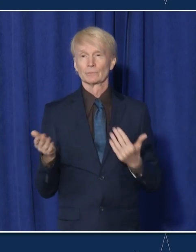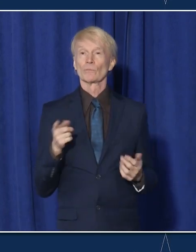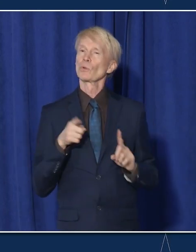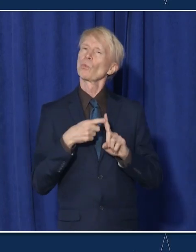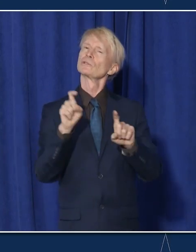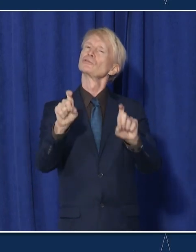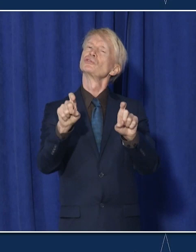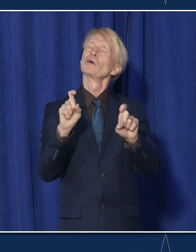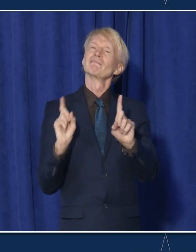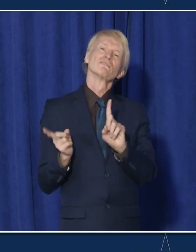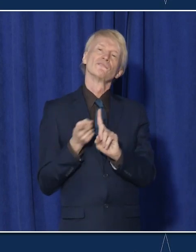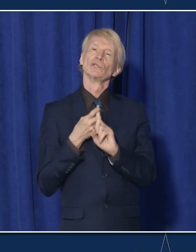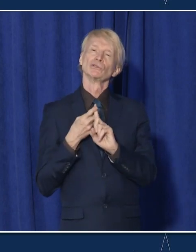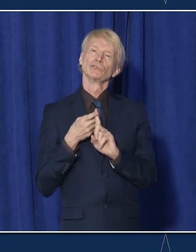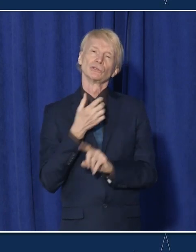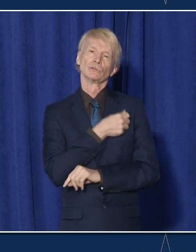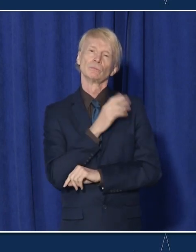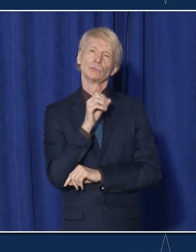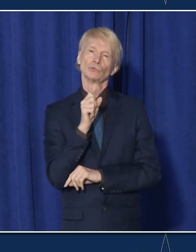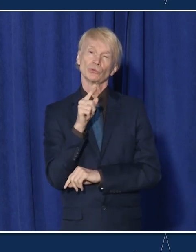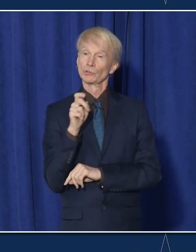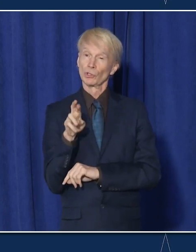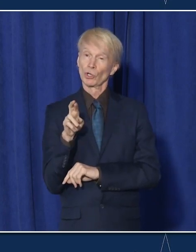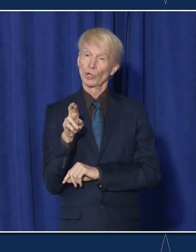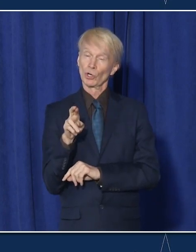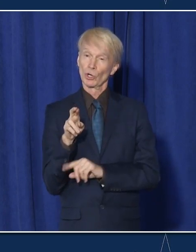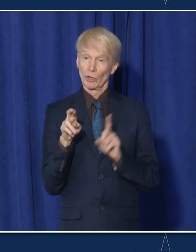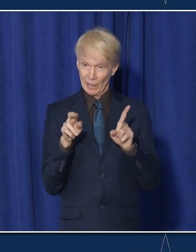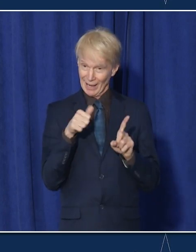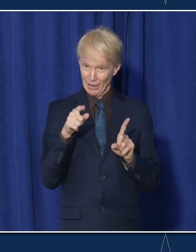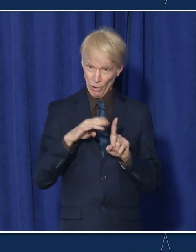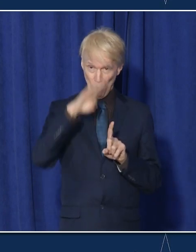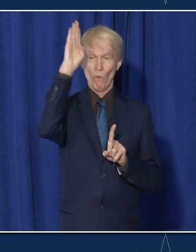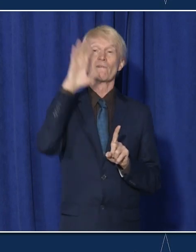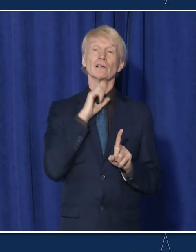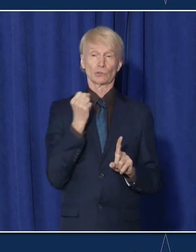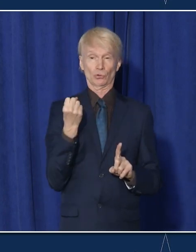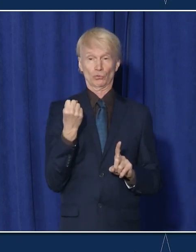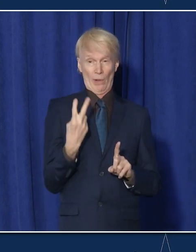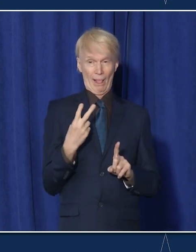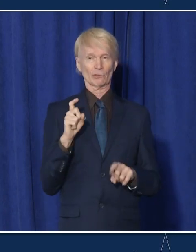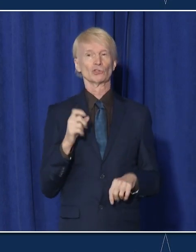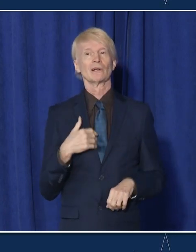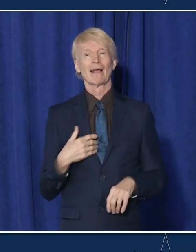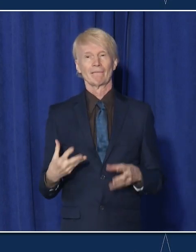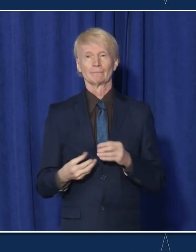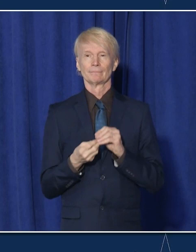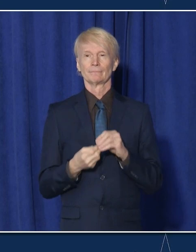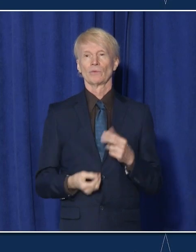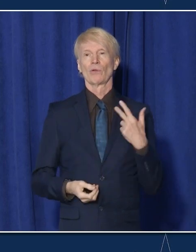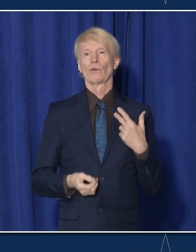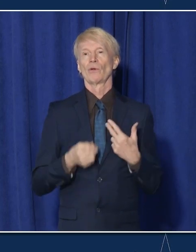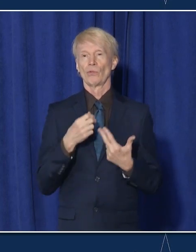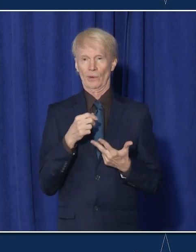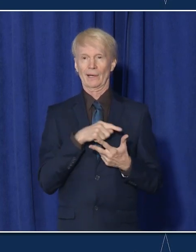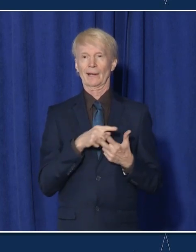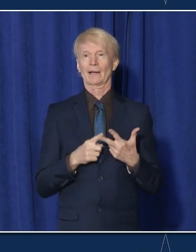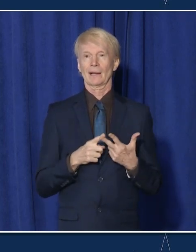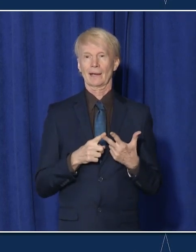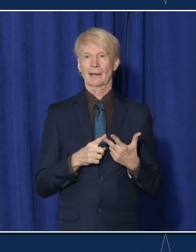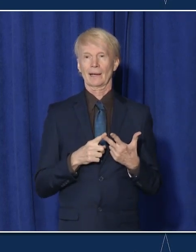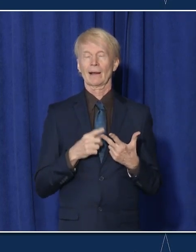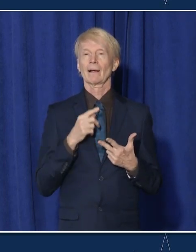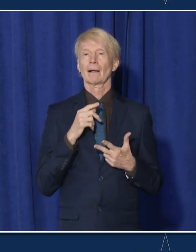booster? Anybody over the age of 12 should have 3 COVID vaccine doses